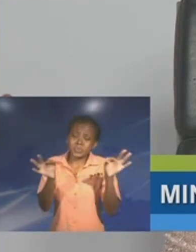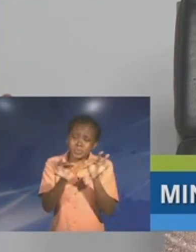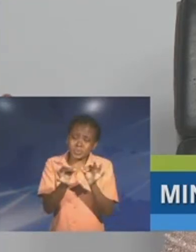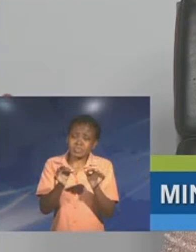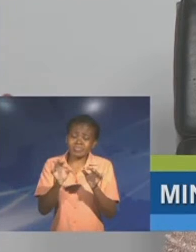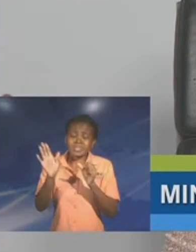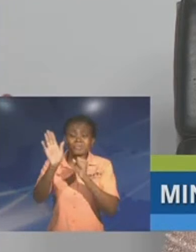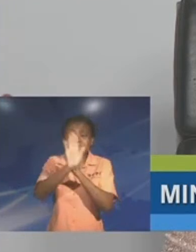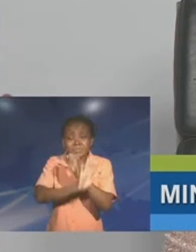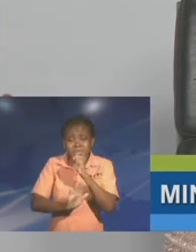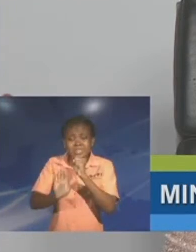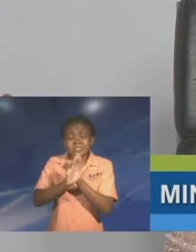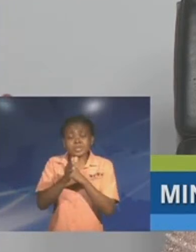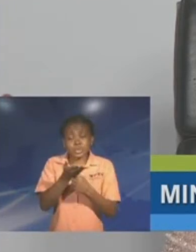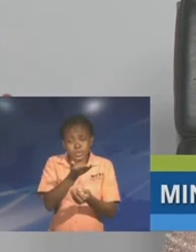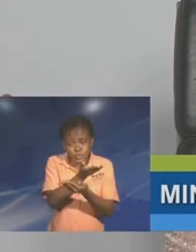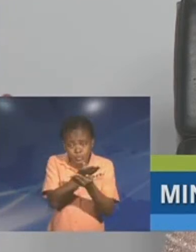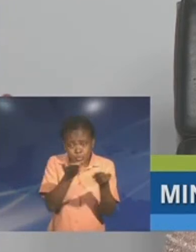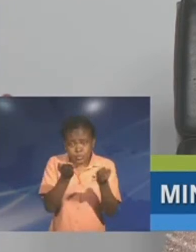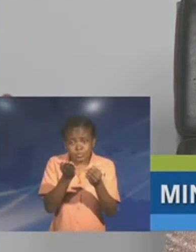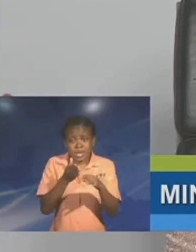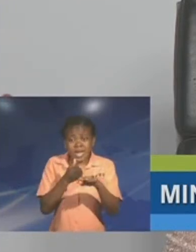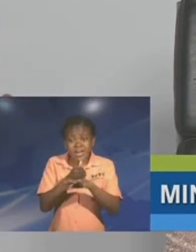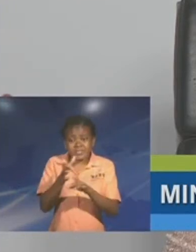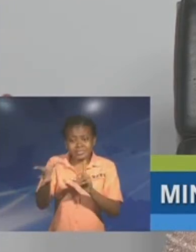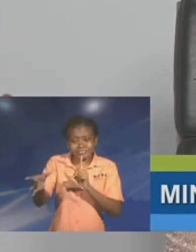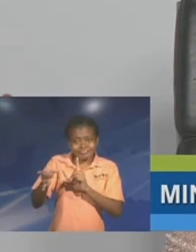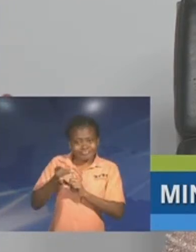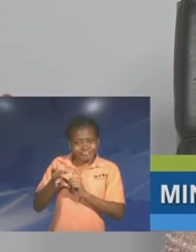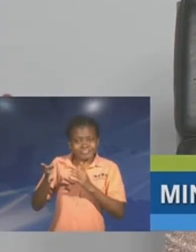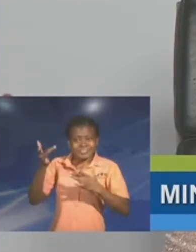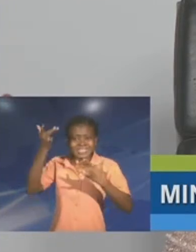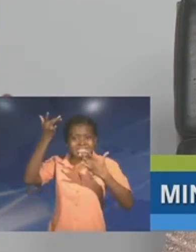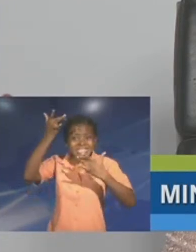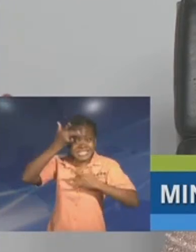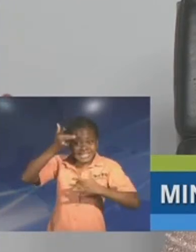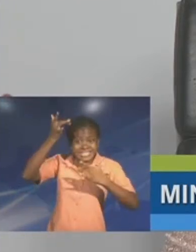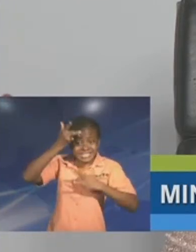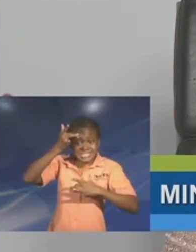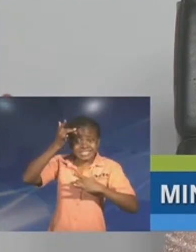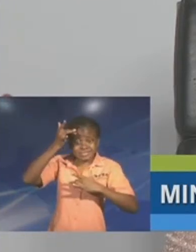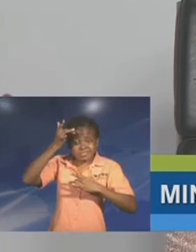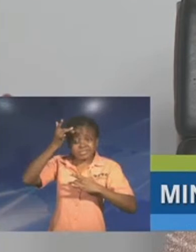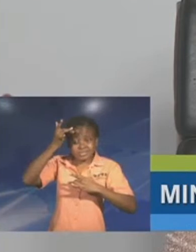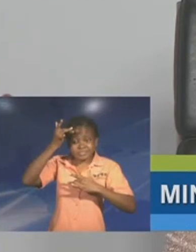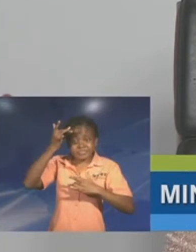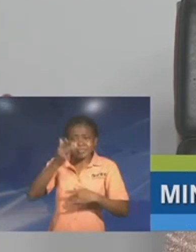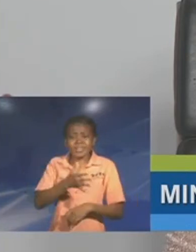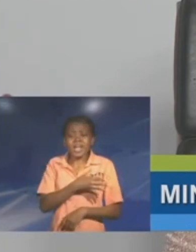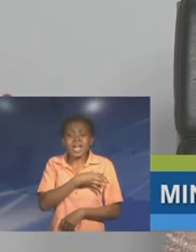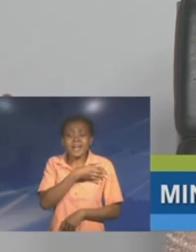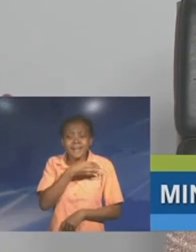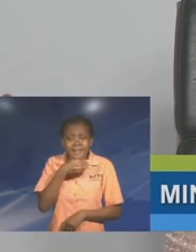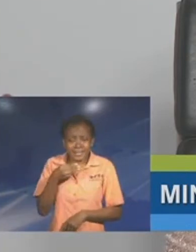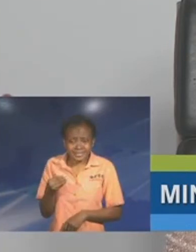protective against acquiring severe disease and also prevents